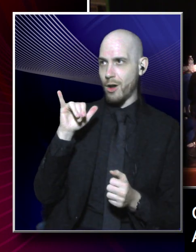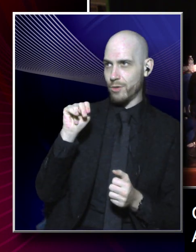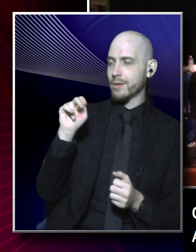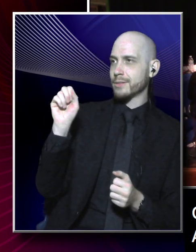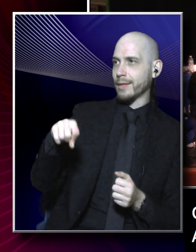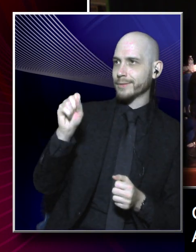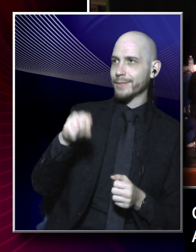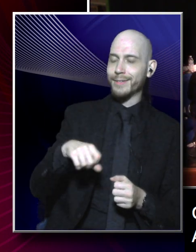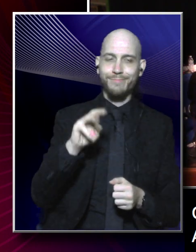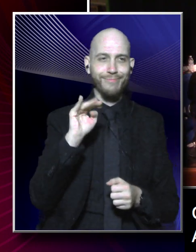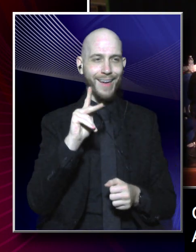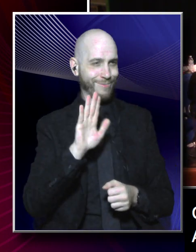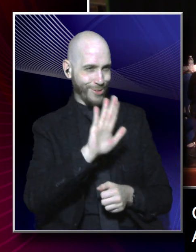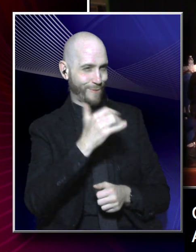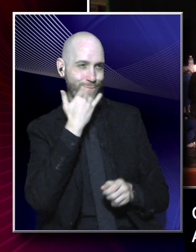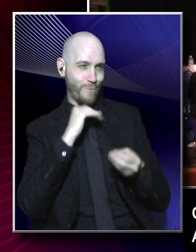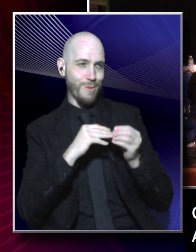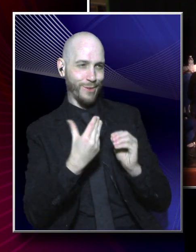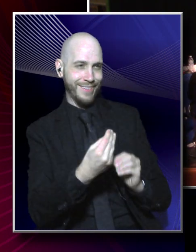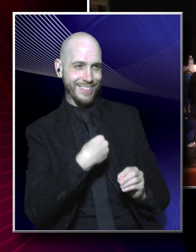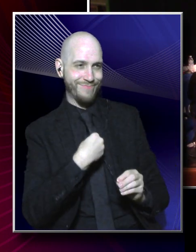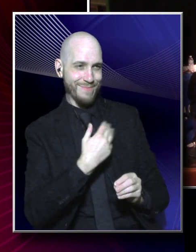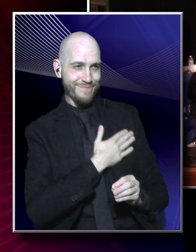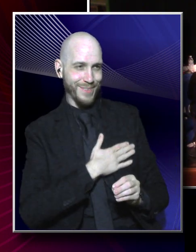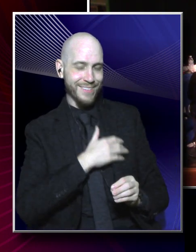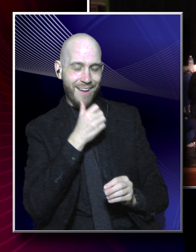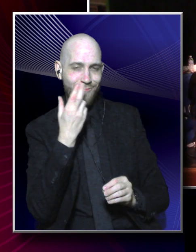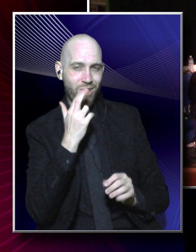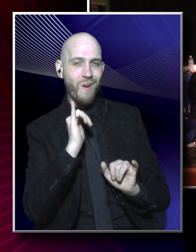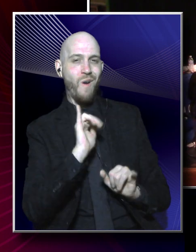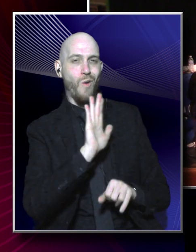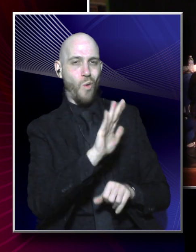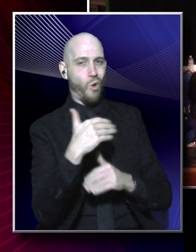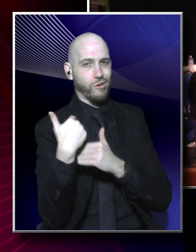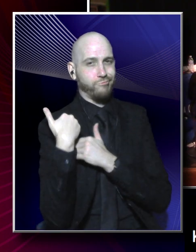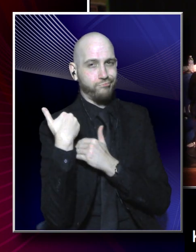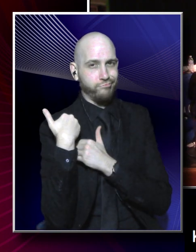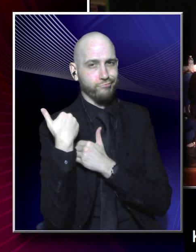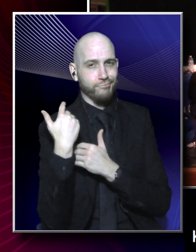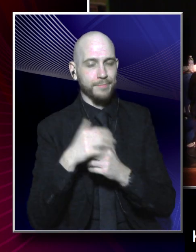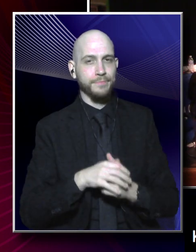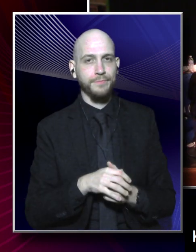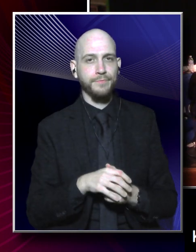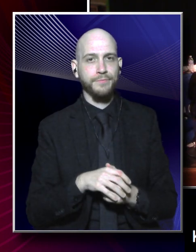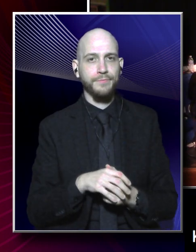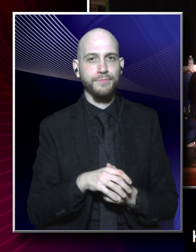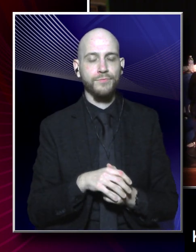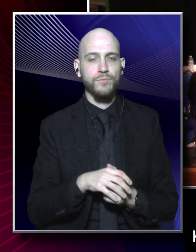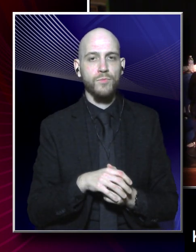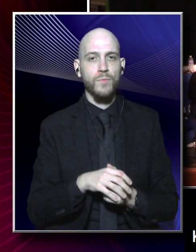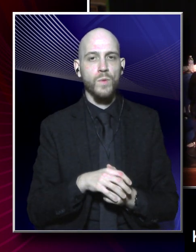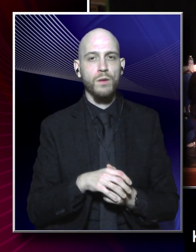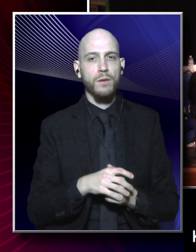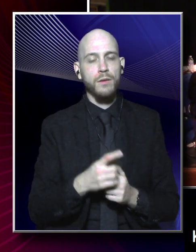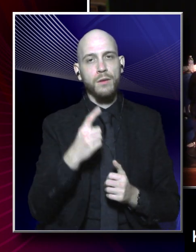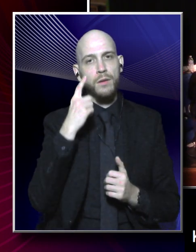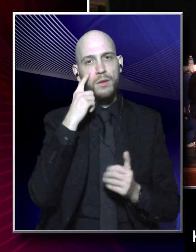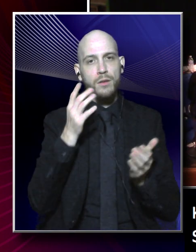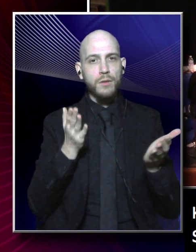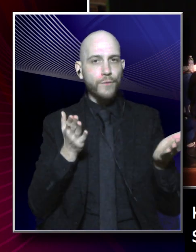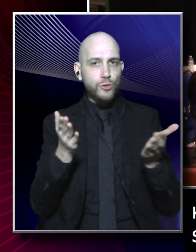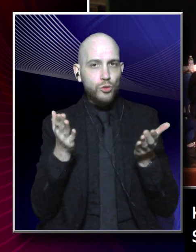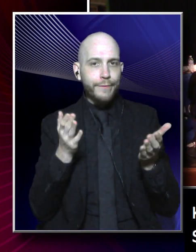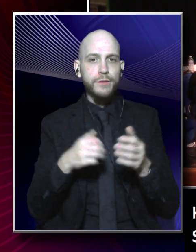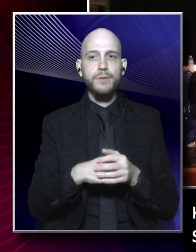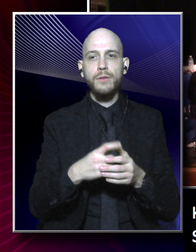know that was part of the scope of work, so including services, just the full scope of issues that might